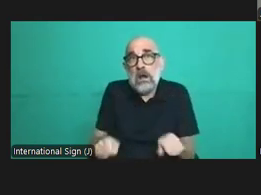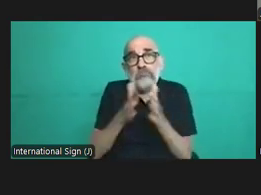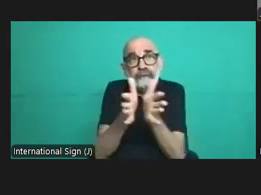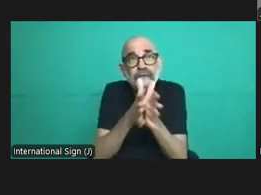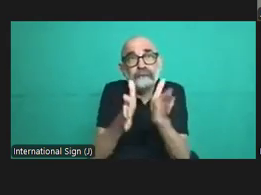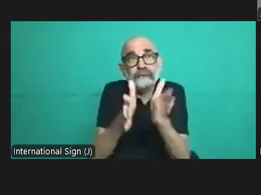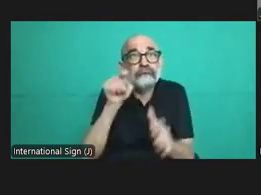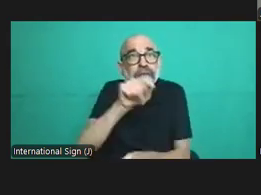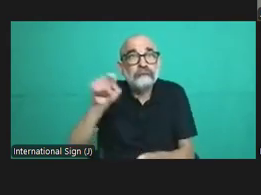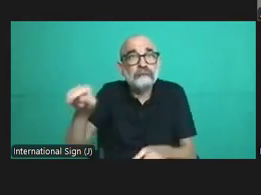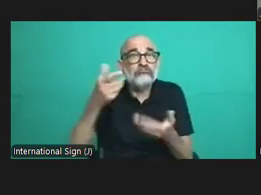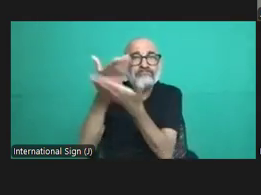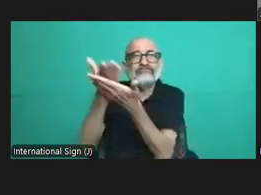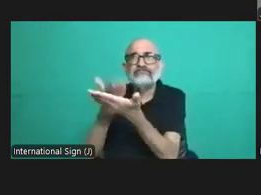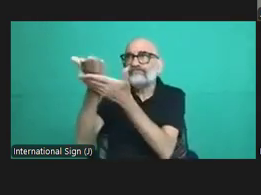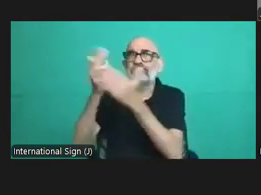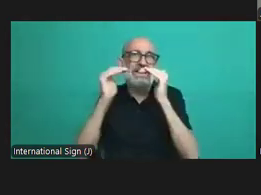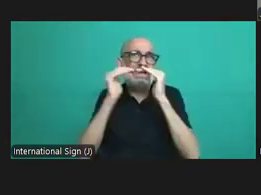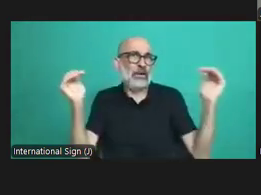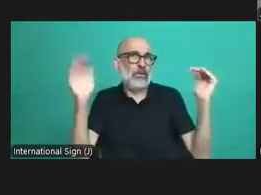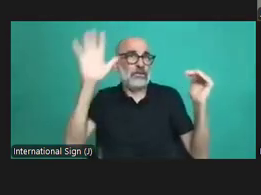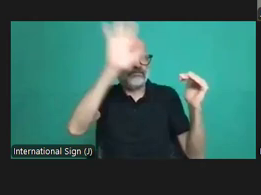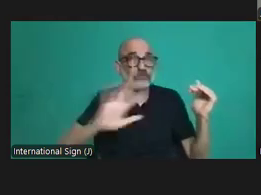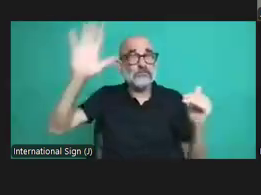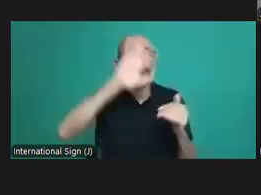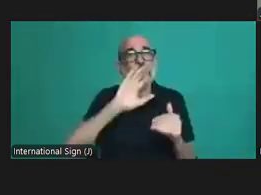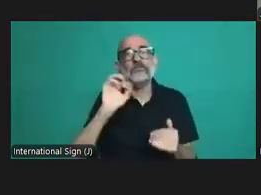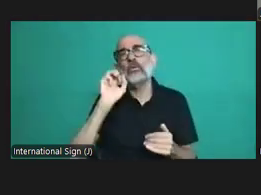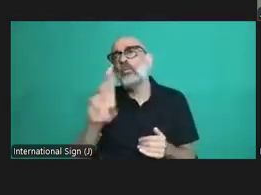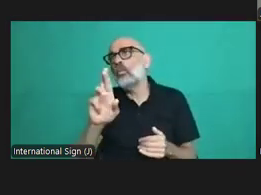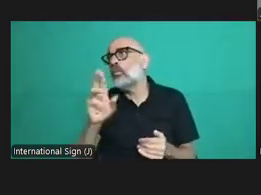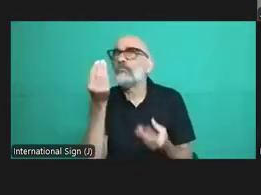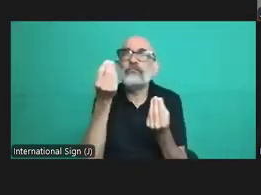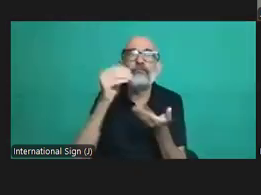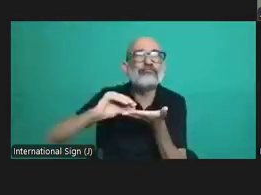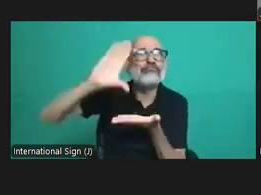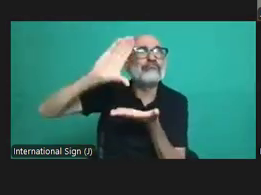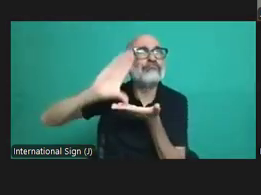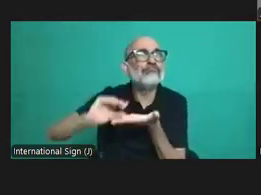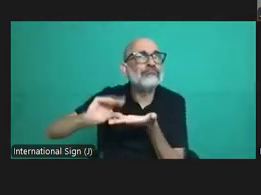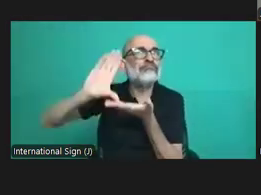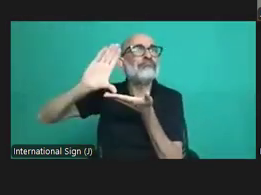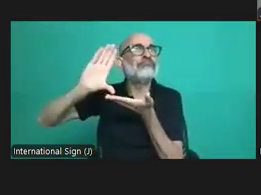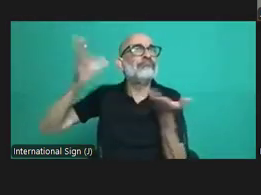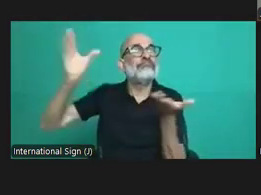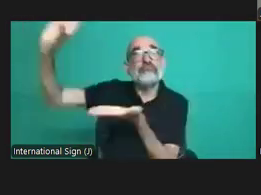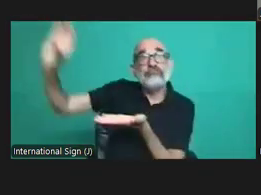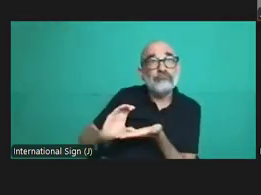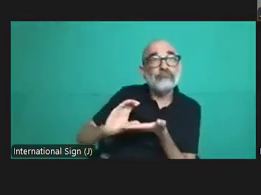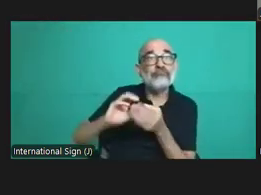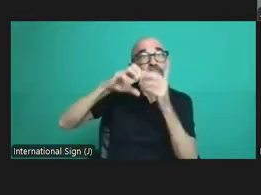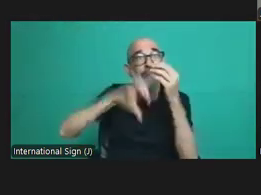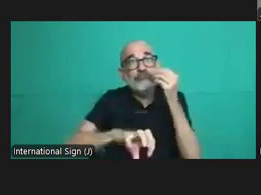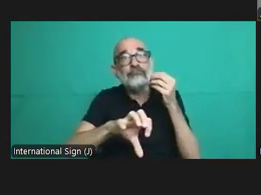strengthening intersectoral cooperation, in promoting the health and health policies, and especially when it comes to all those interventions that are related